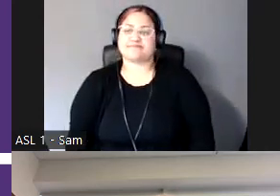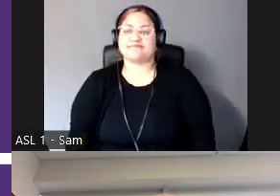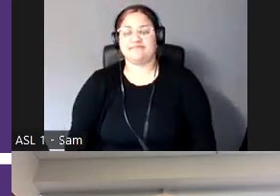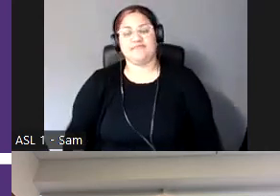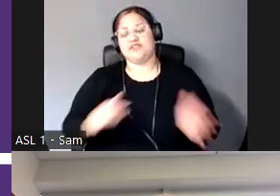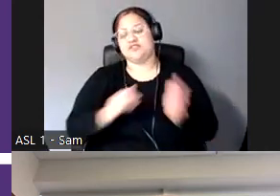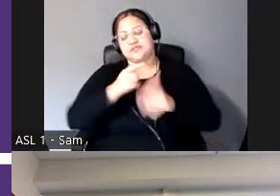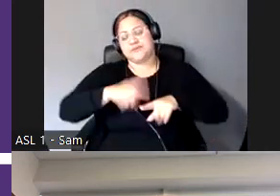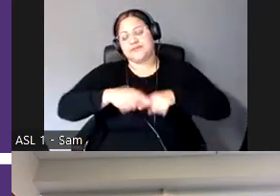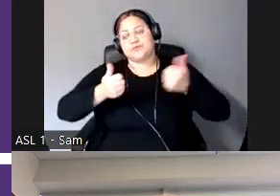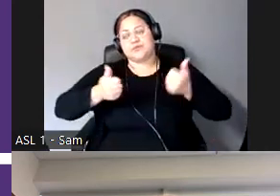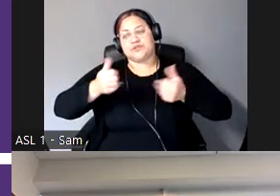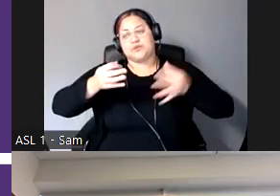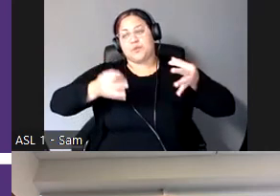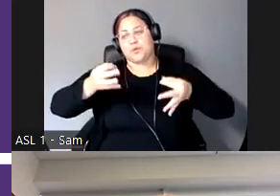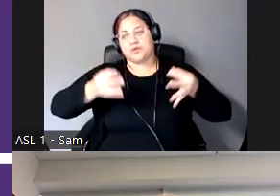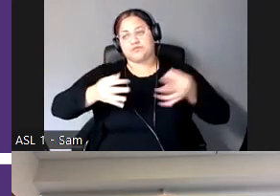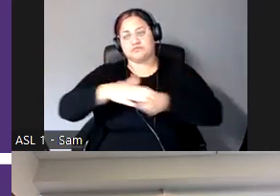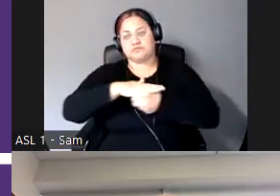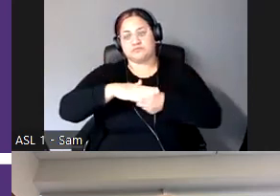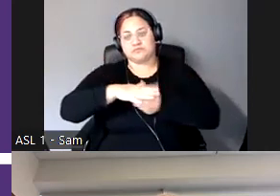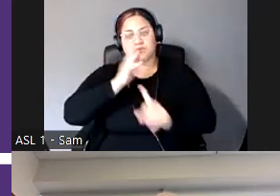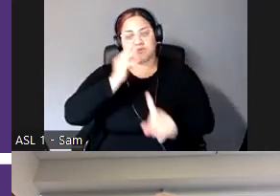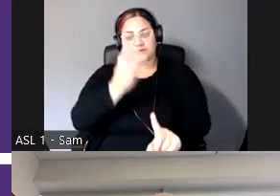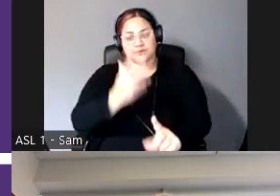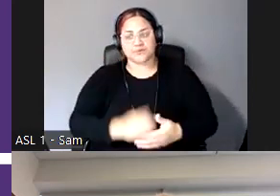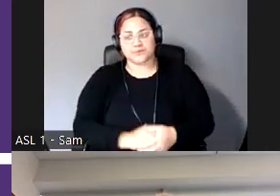in will dictate the time period.